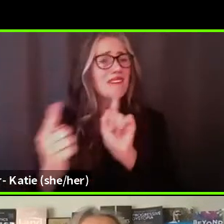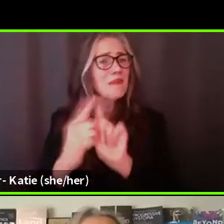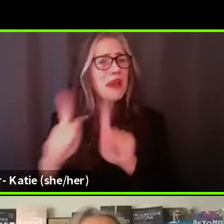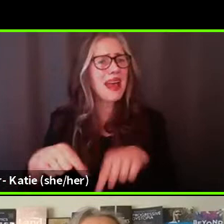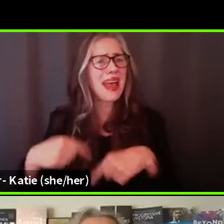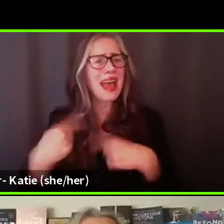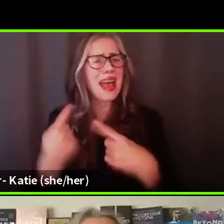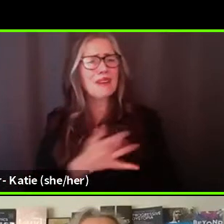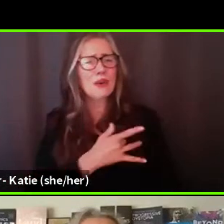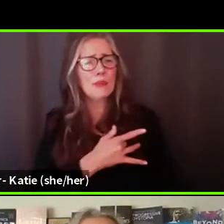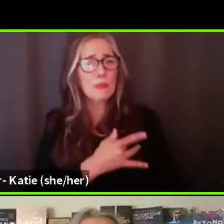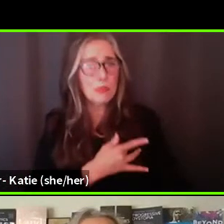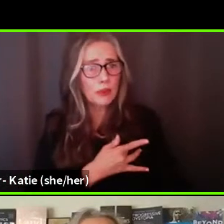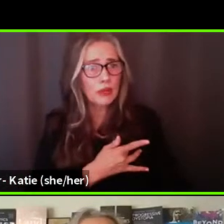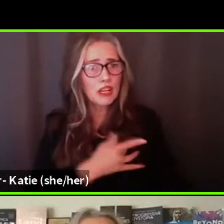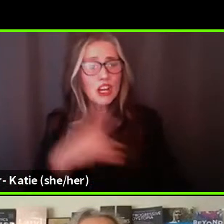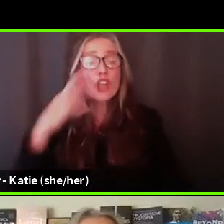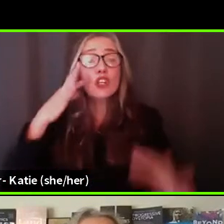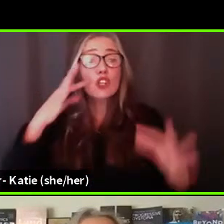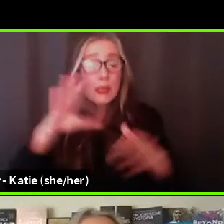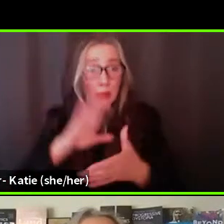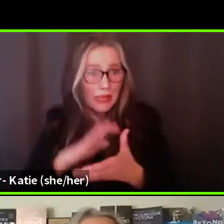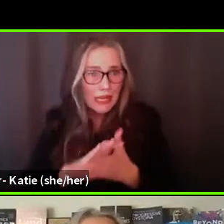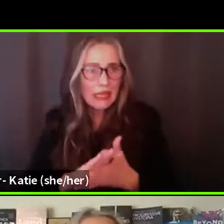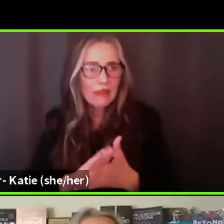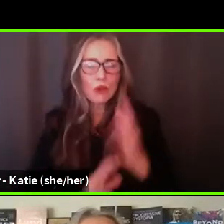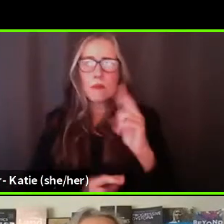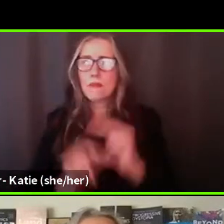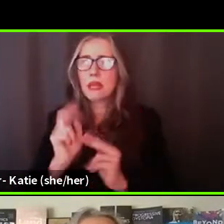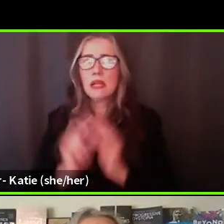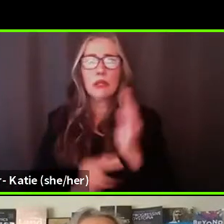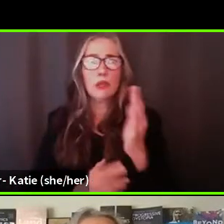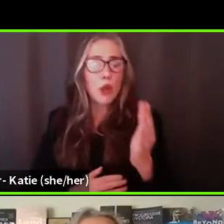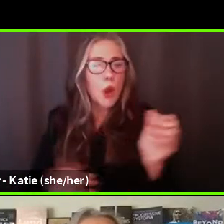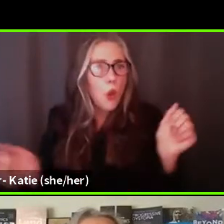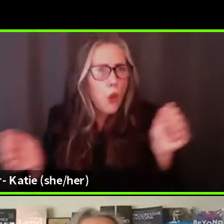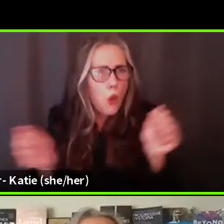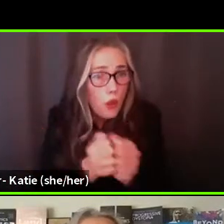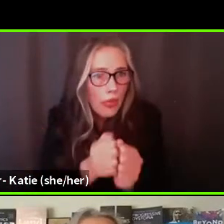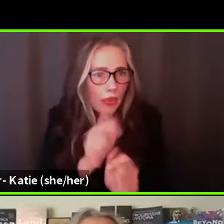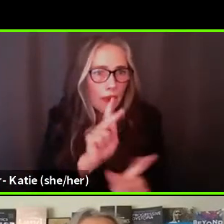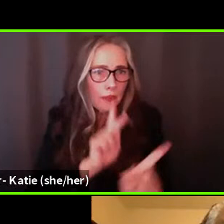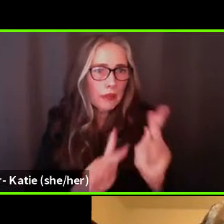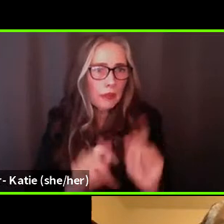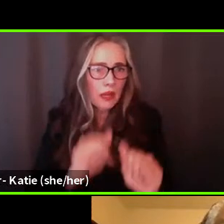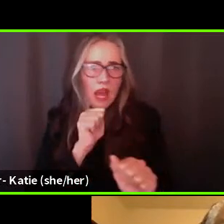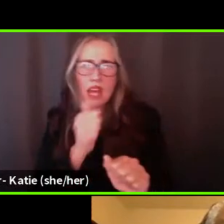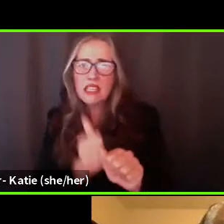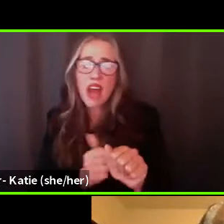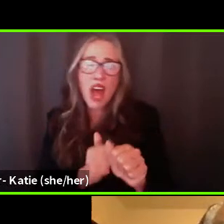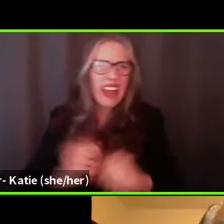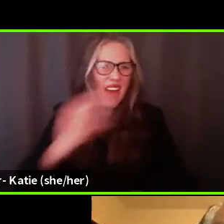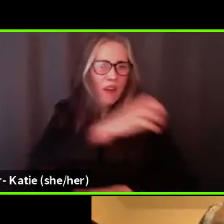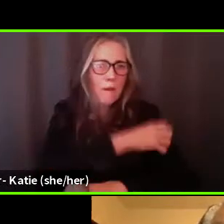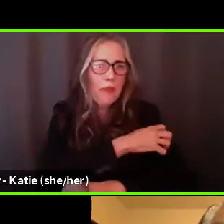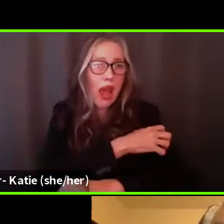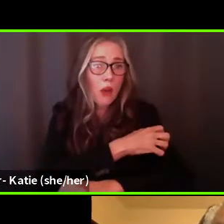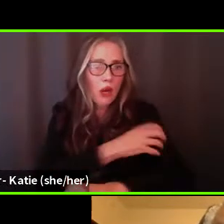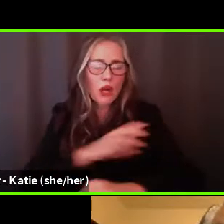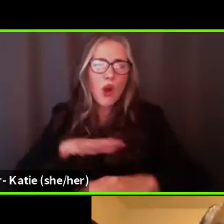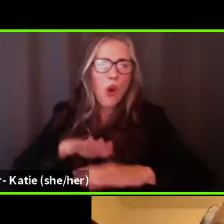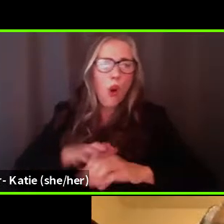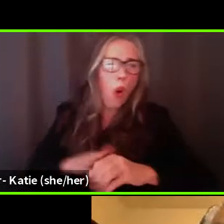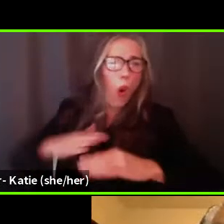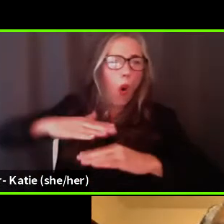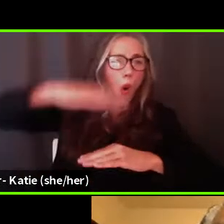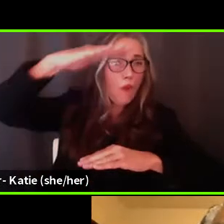not over people um she was absolutely a life learner and constantly seeking out